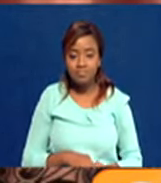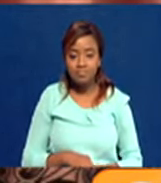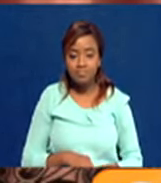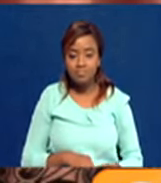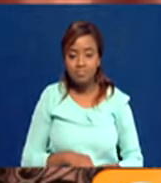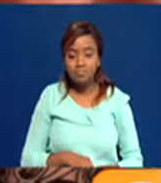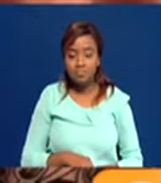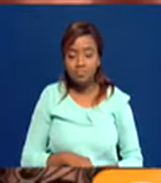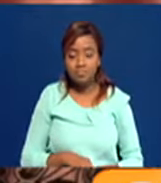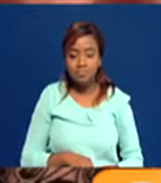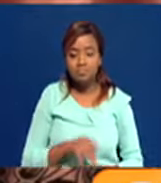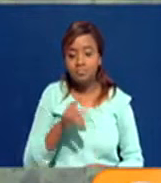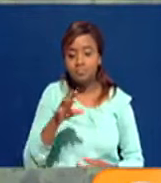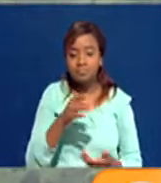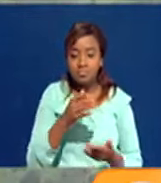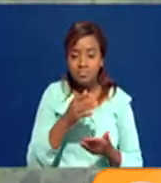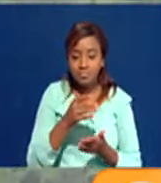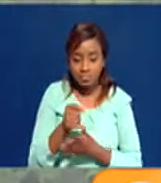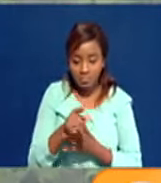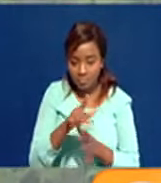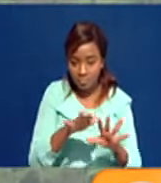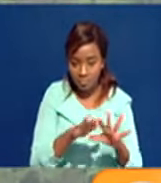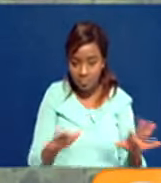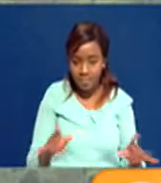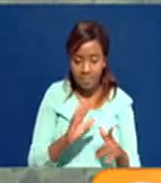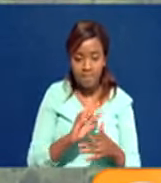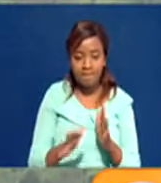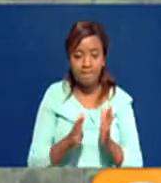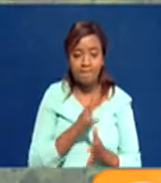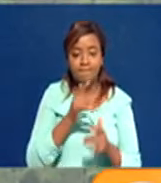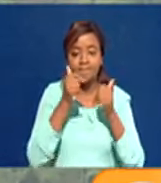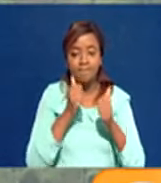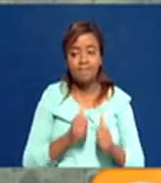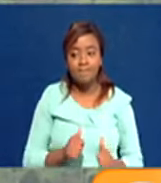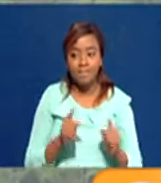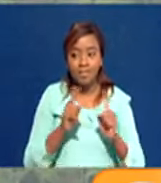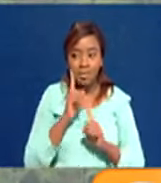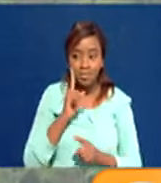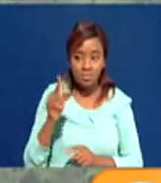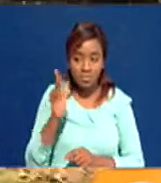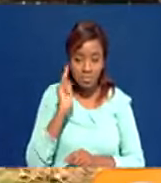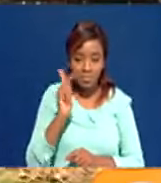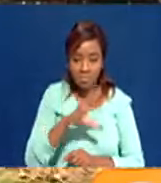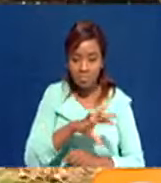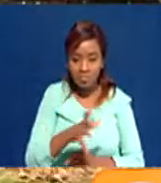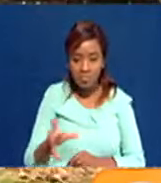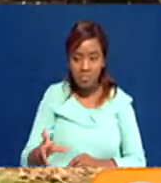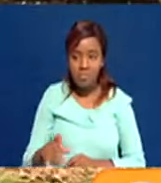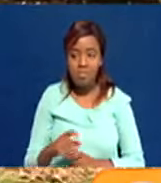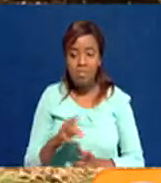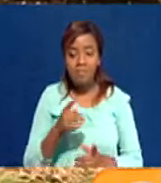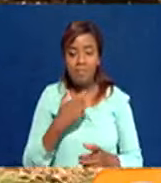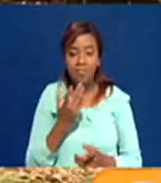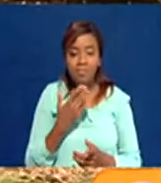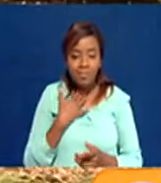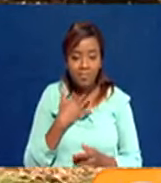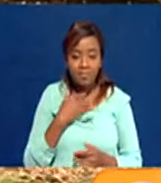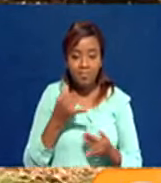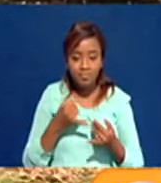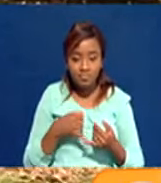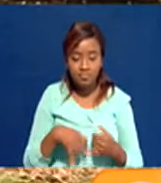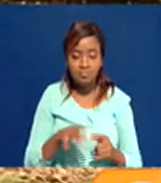bona fide purchasers for value without a notice. In Kisii County, land contestation is so prevalent that even the ownership of a